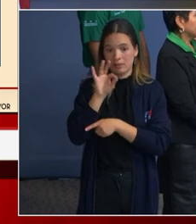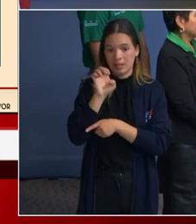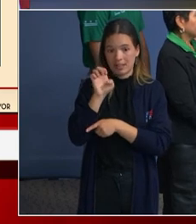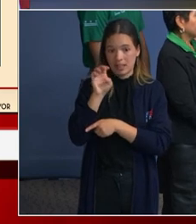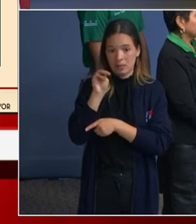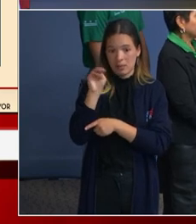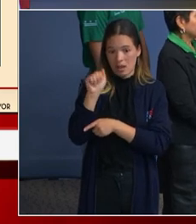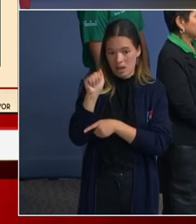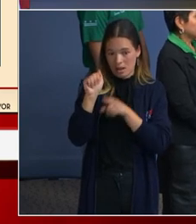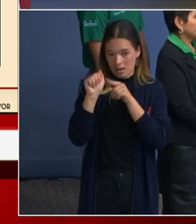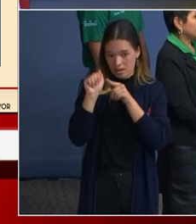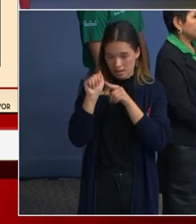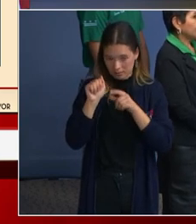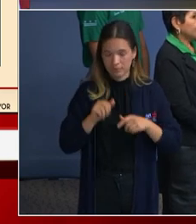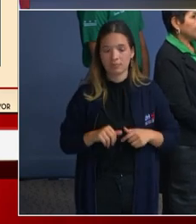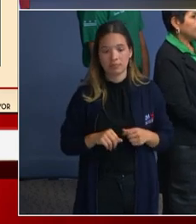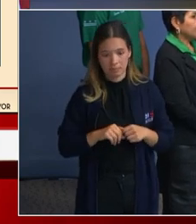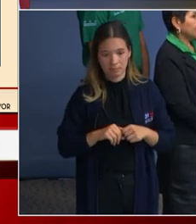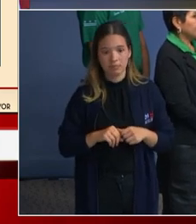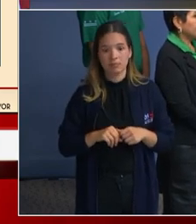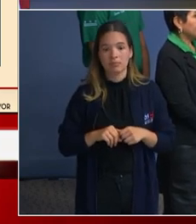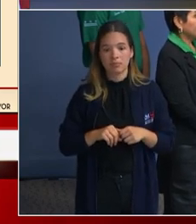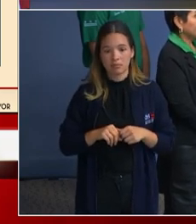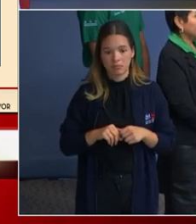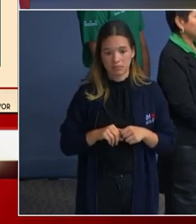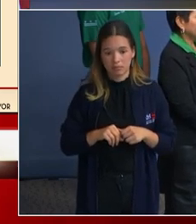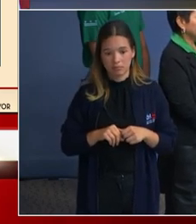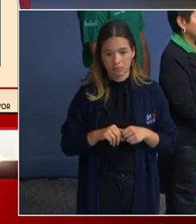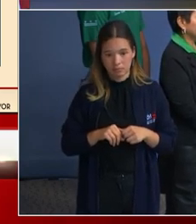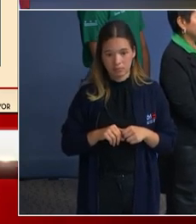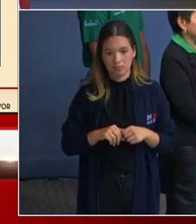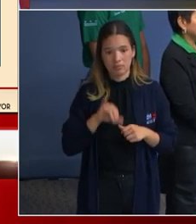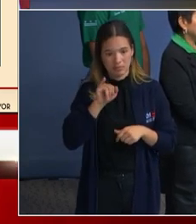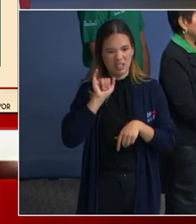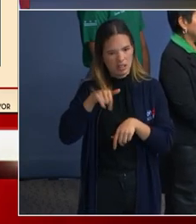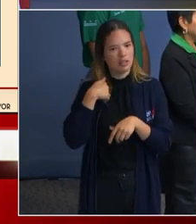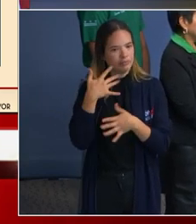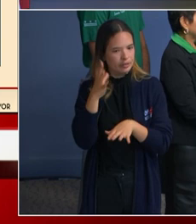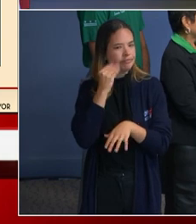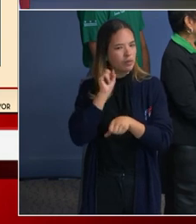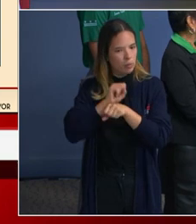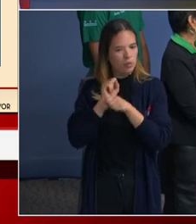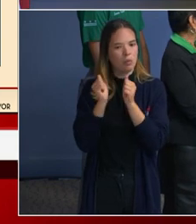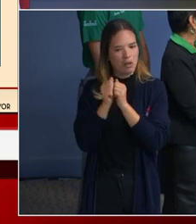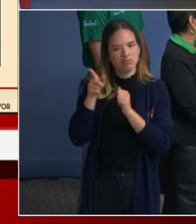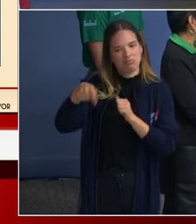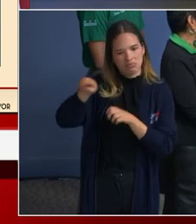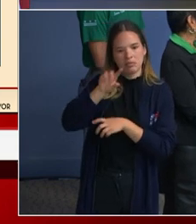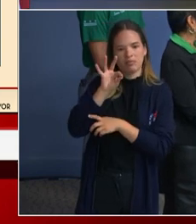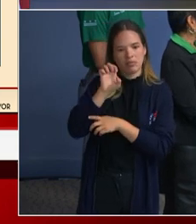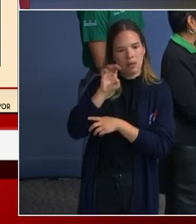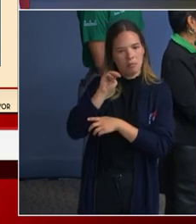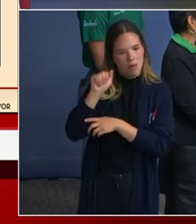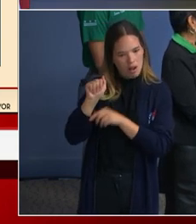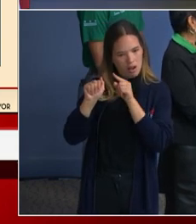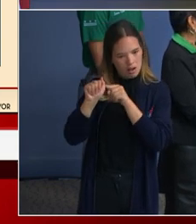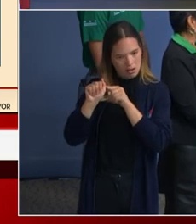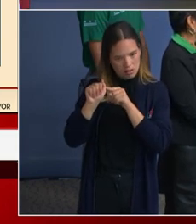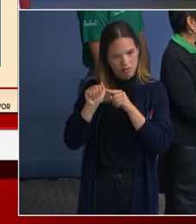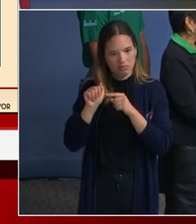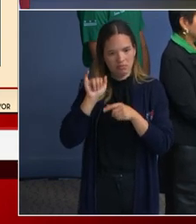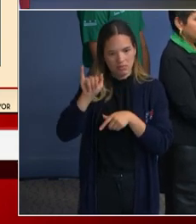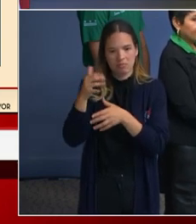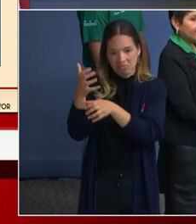services. And we have experience working with FEMA on the reimbursement of eligible services, and I'll say a little bit